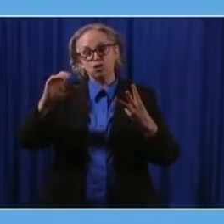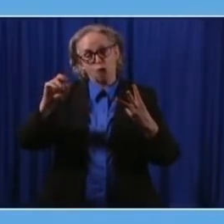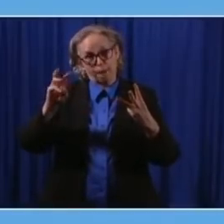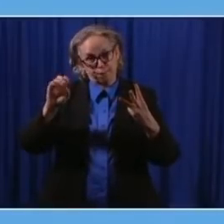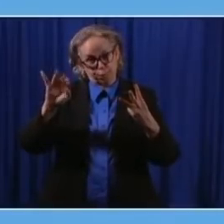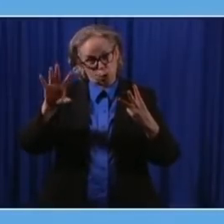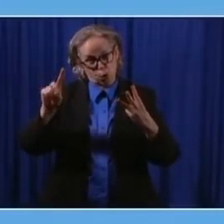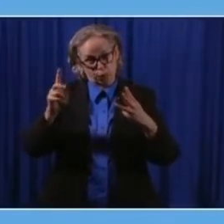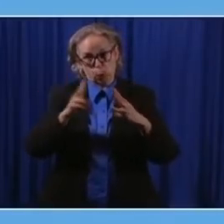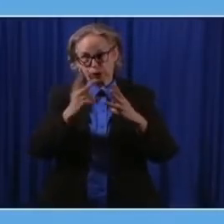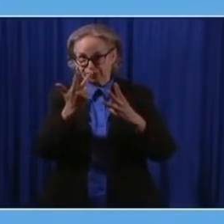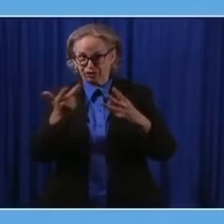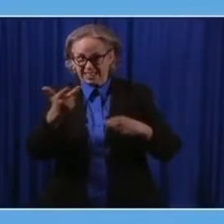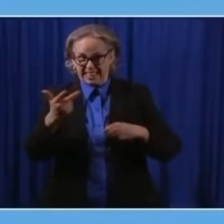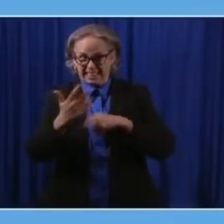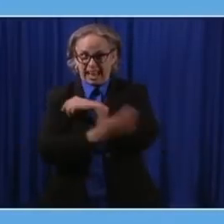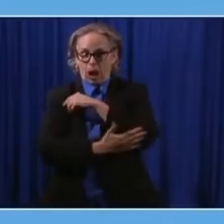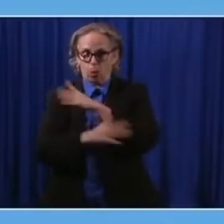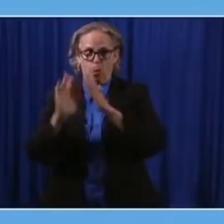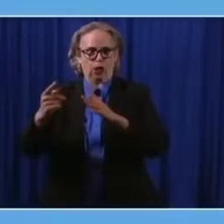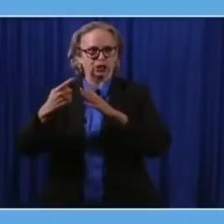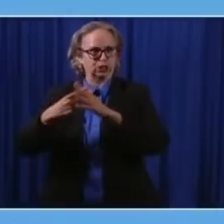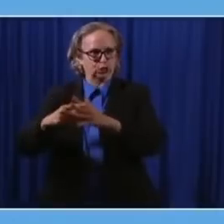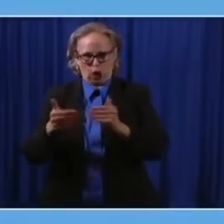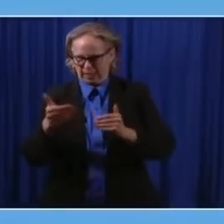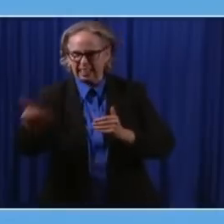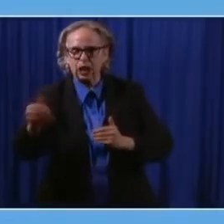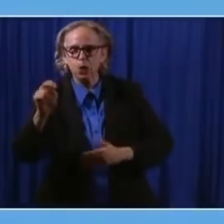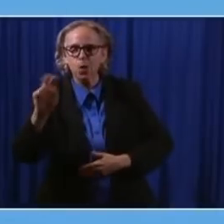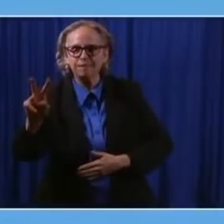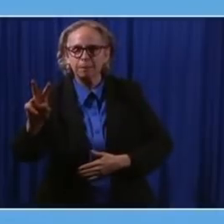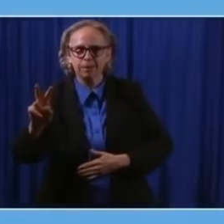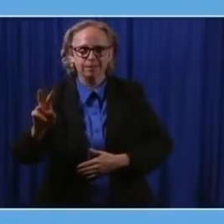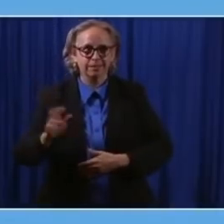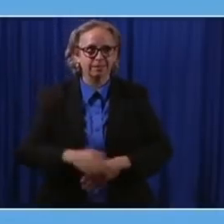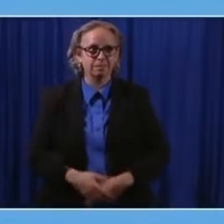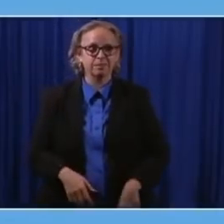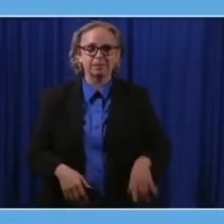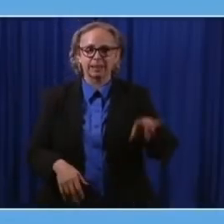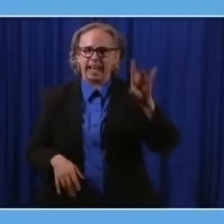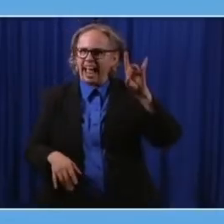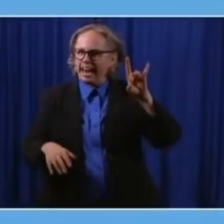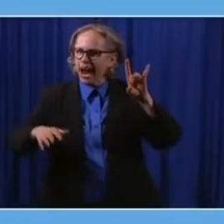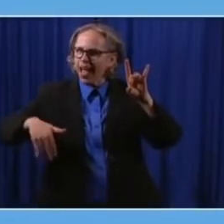8 counties that are not covered countywide.